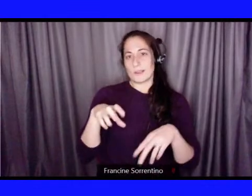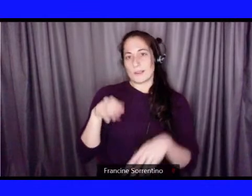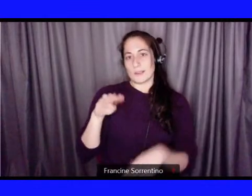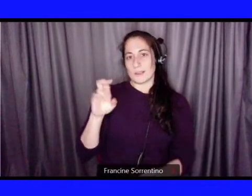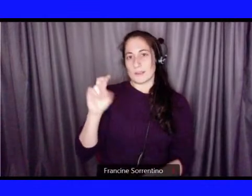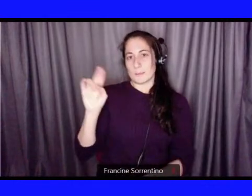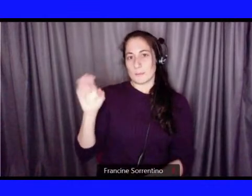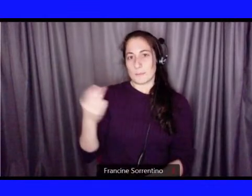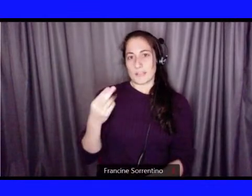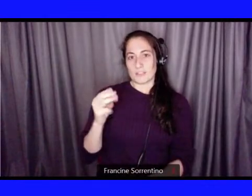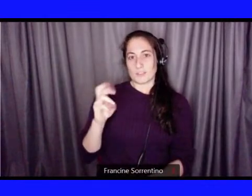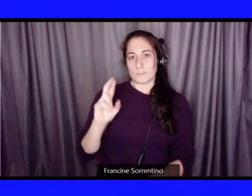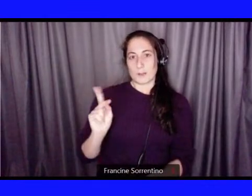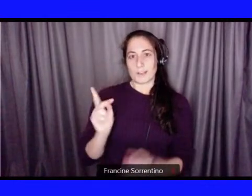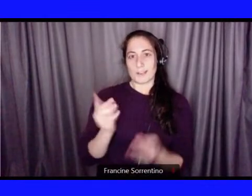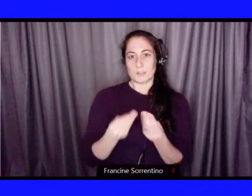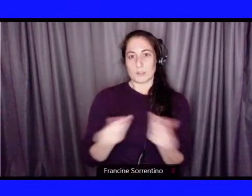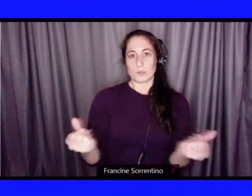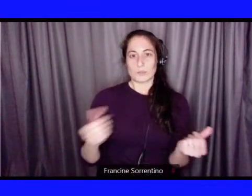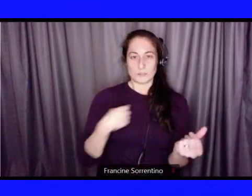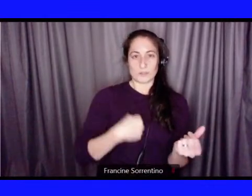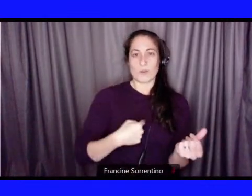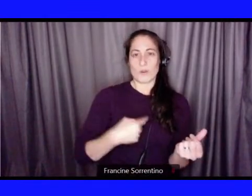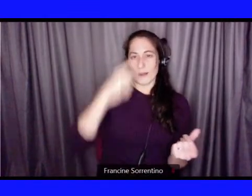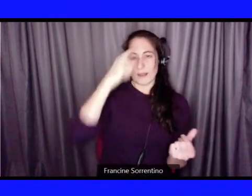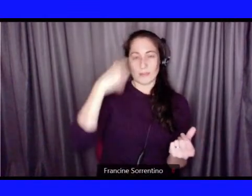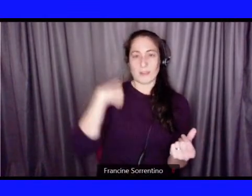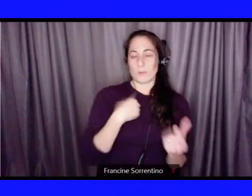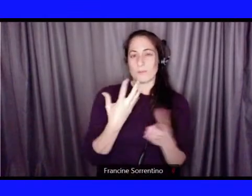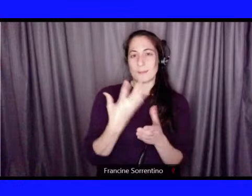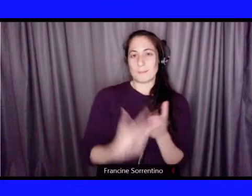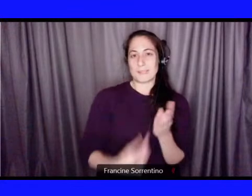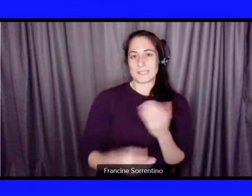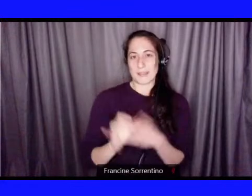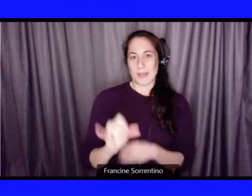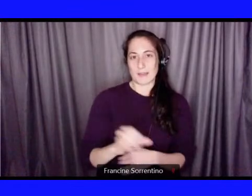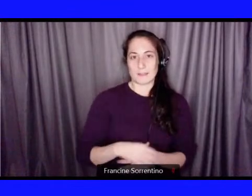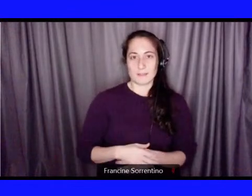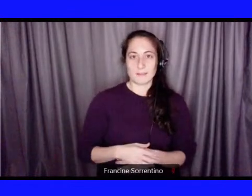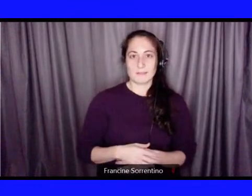sure. Oh, that's great. That's great, Eric.